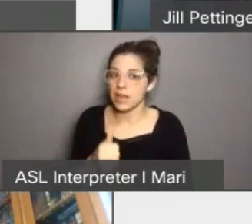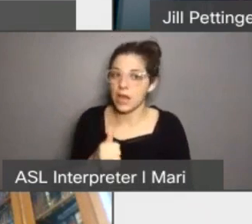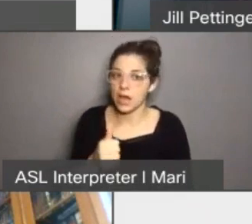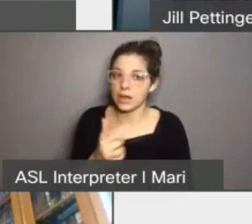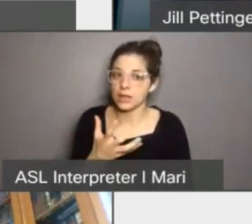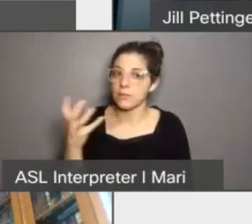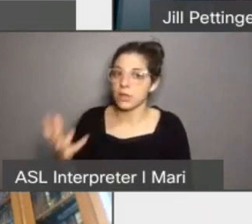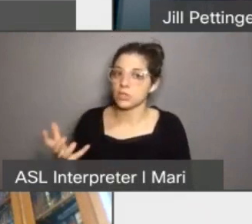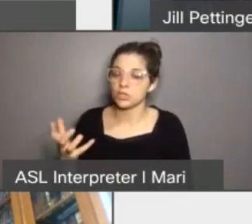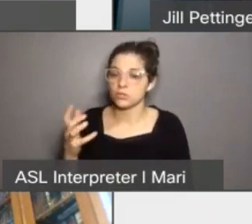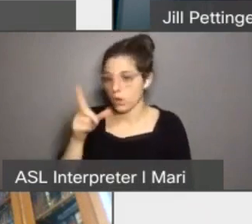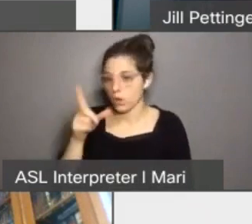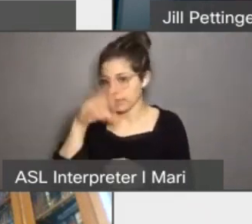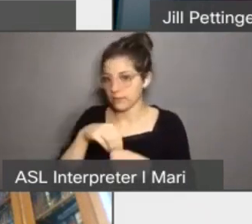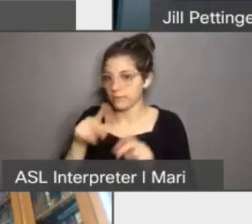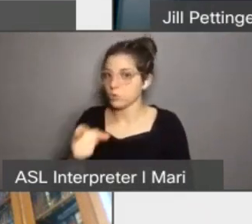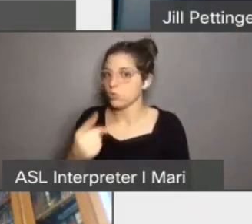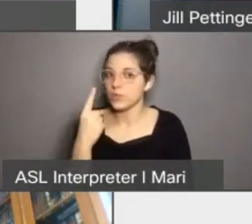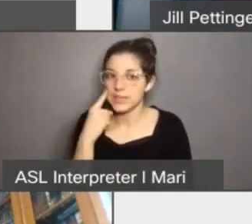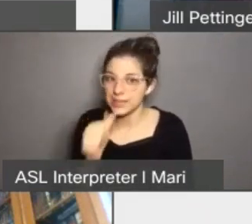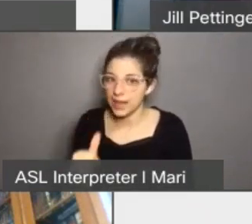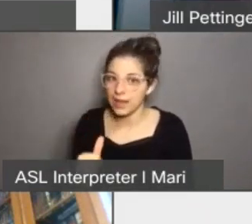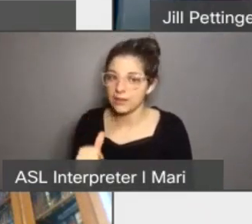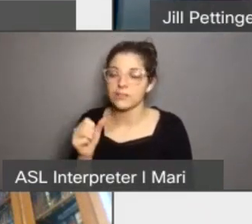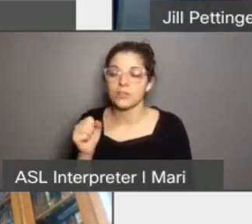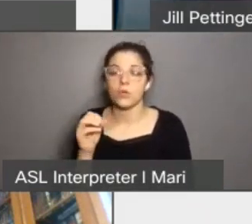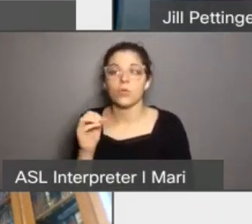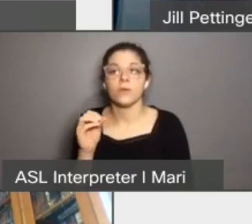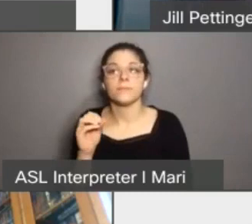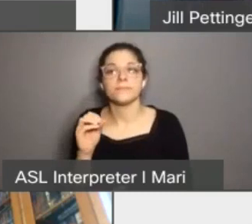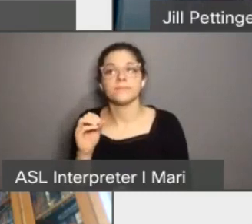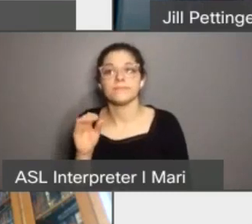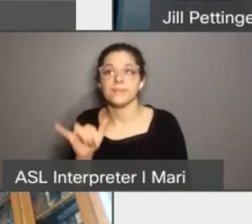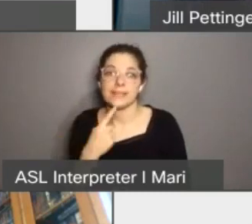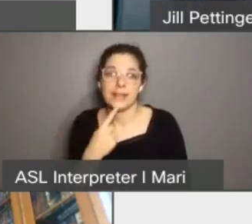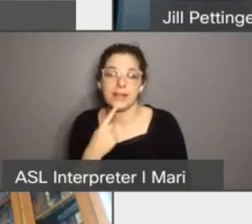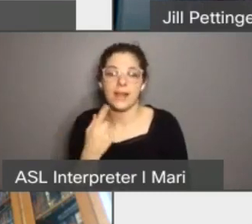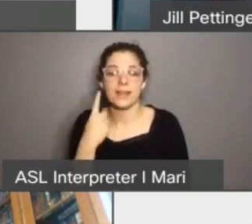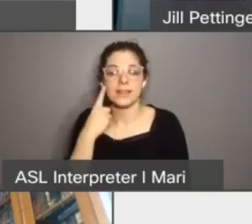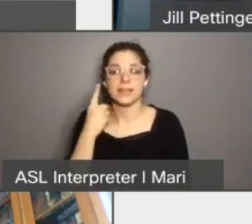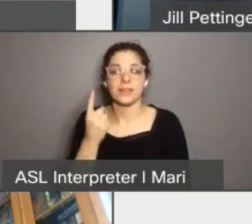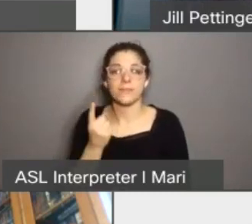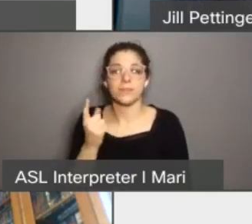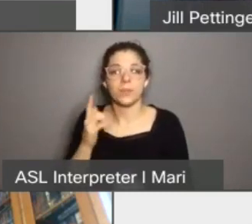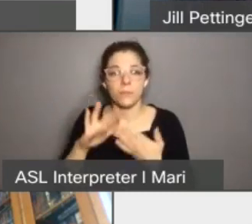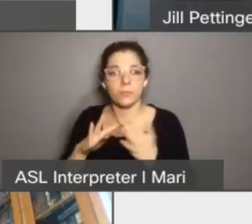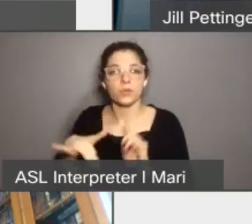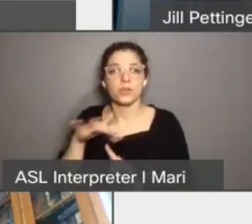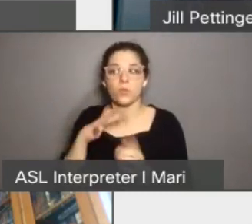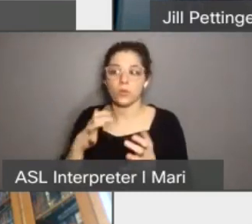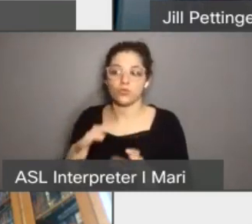it's going to autism people as you would think. So, with all these said, like, I think the community wants to reclaim